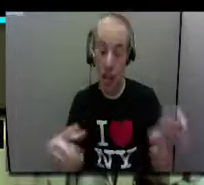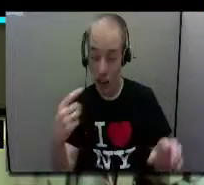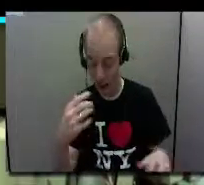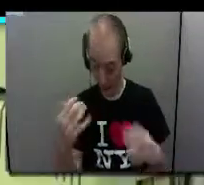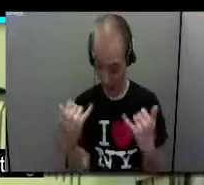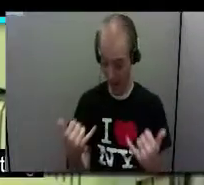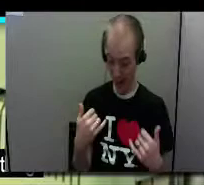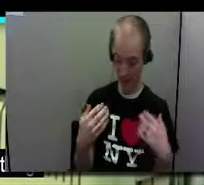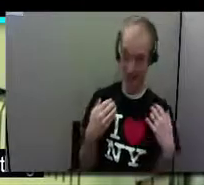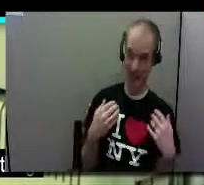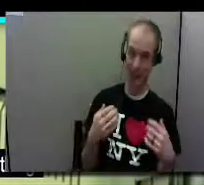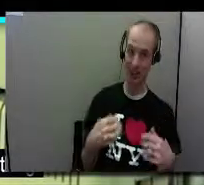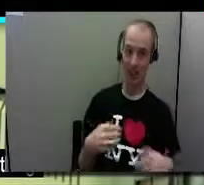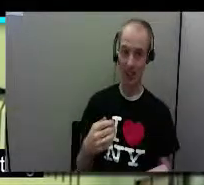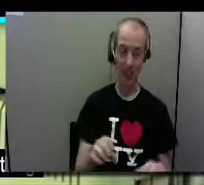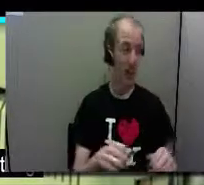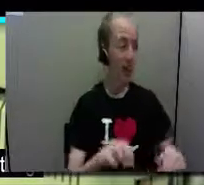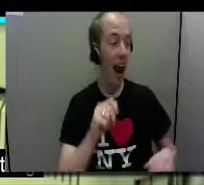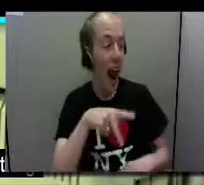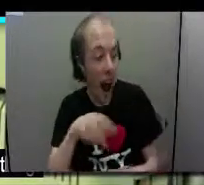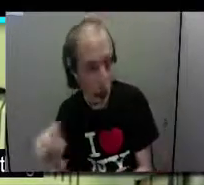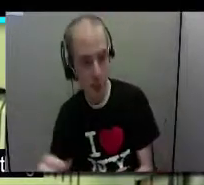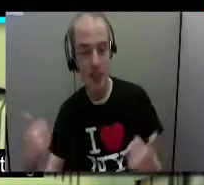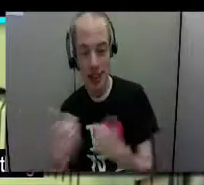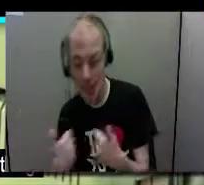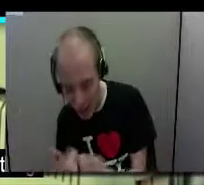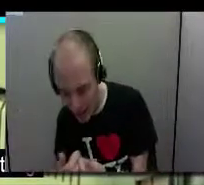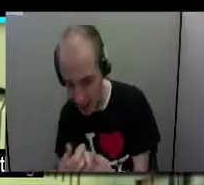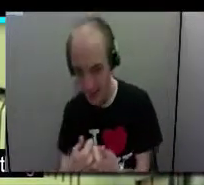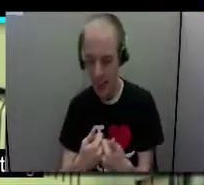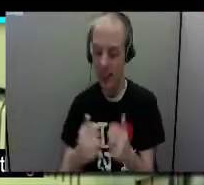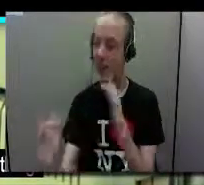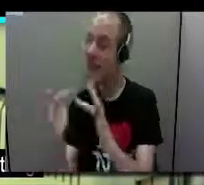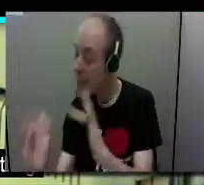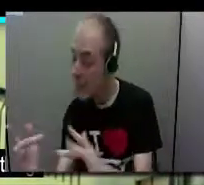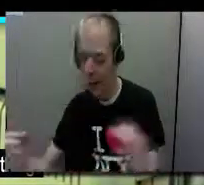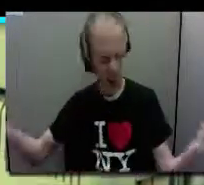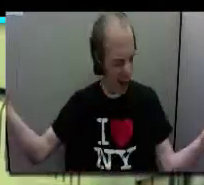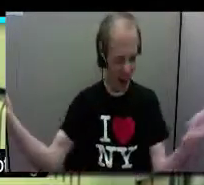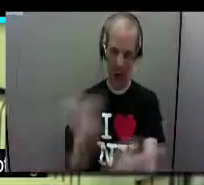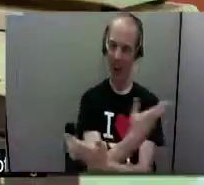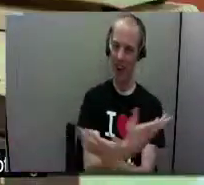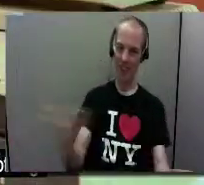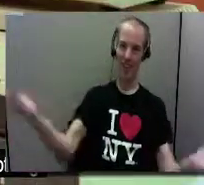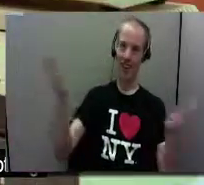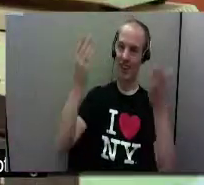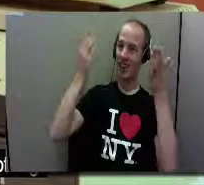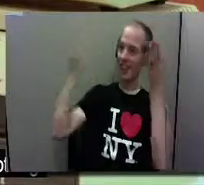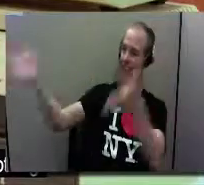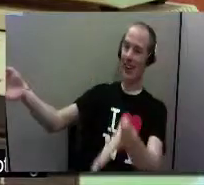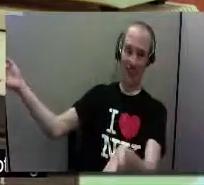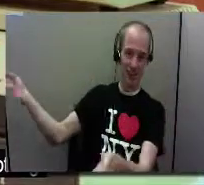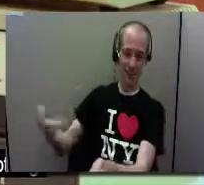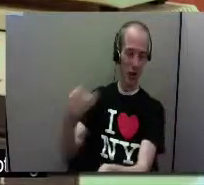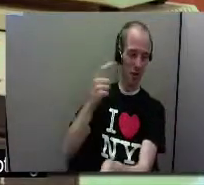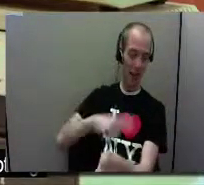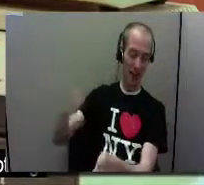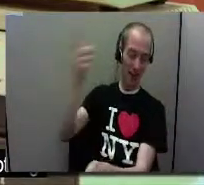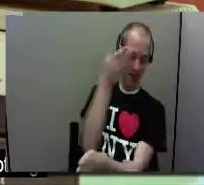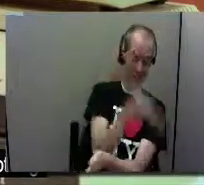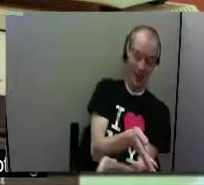we have now. Apps, games, websites, everything. But this thing right